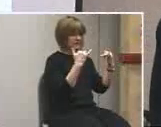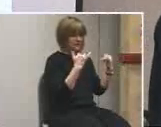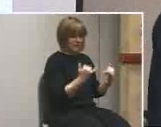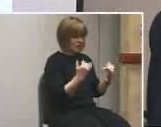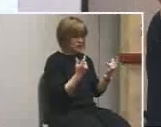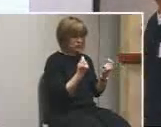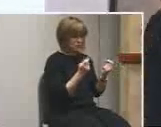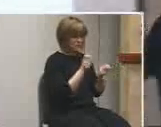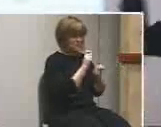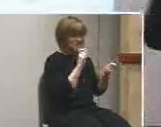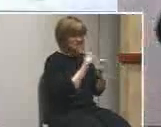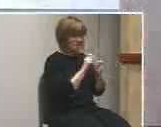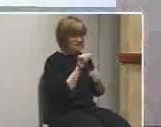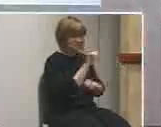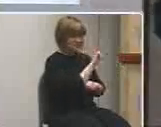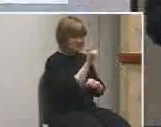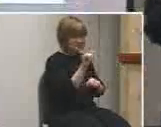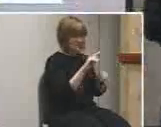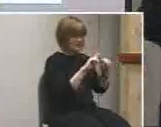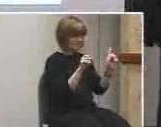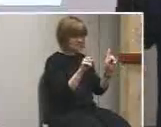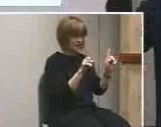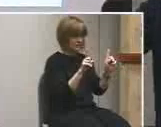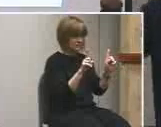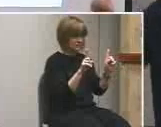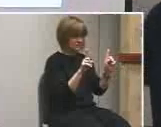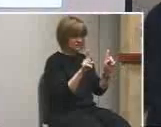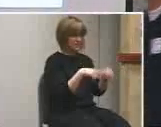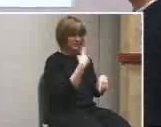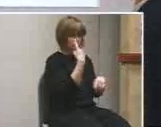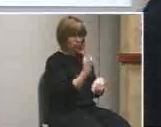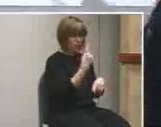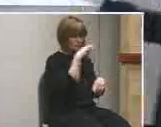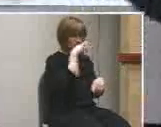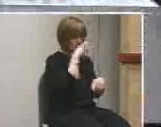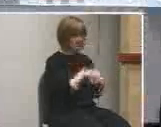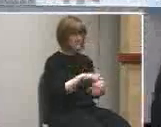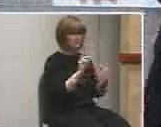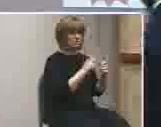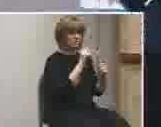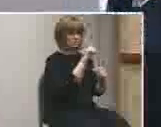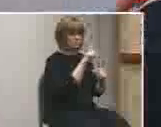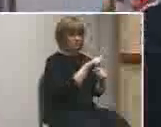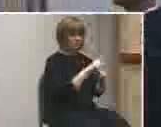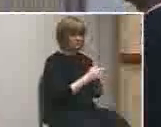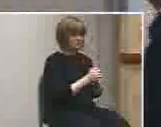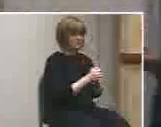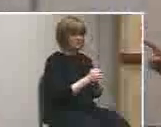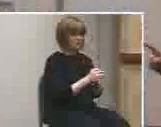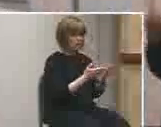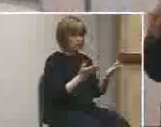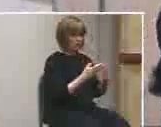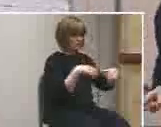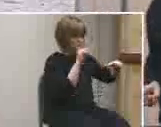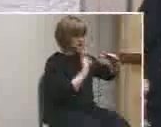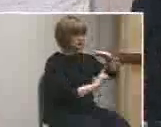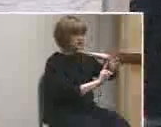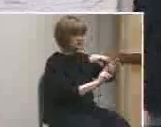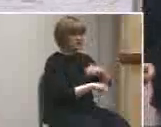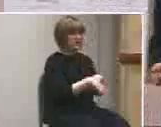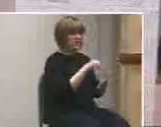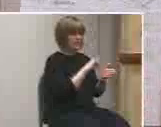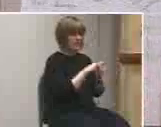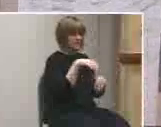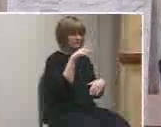same thing, except we're talking about one kid. The first question is, what's predictable? That's